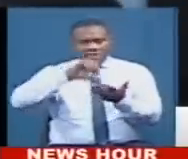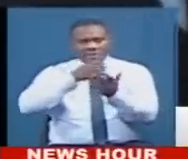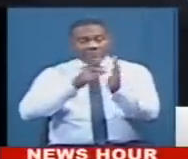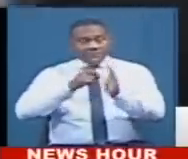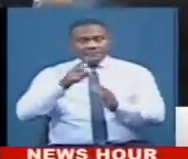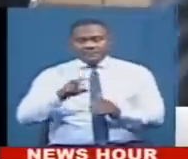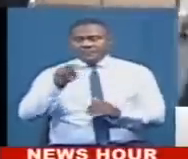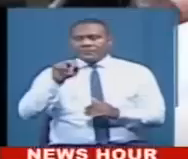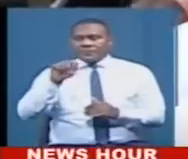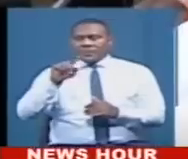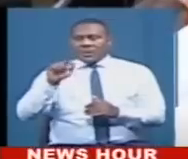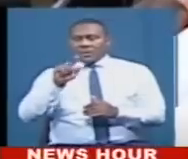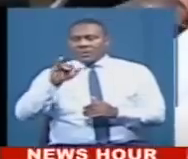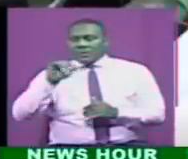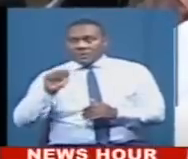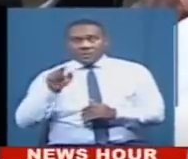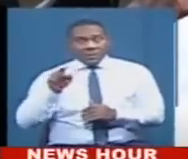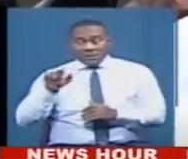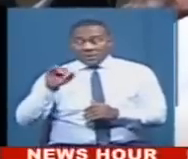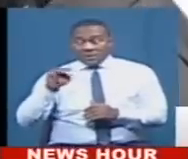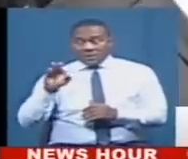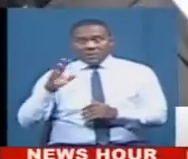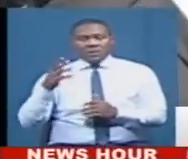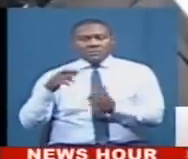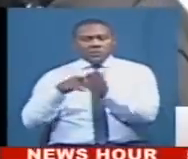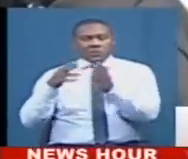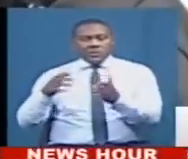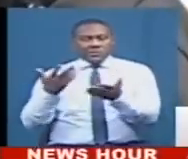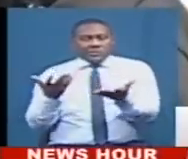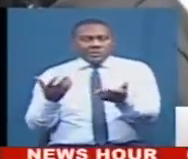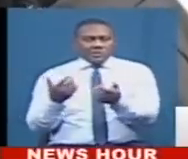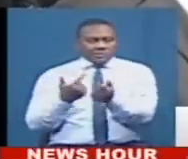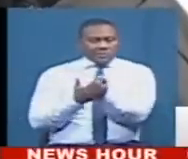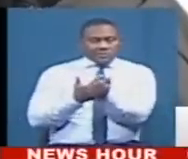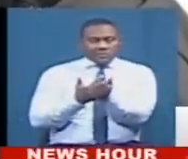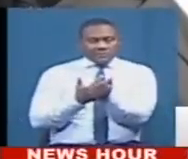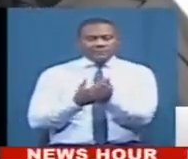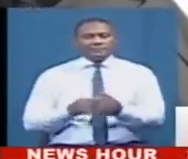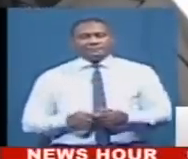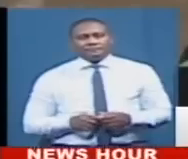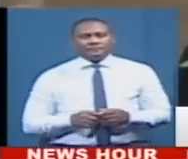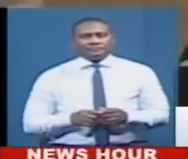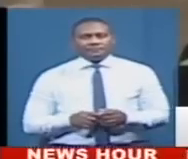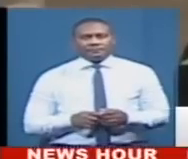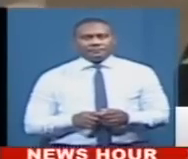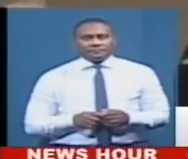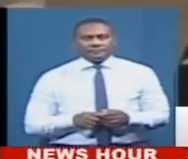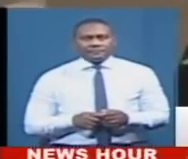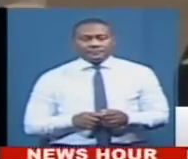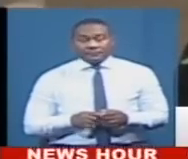development. Natalia Koliadina is the IMF resident representative in Ghana. The